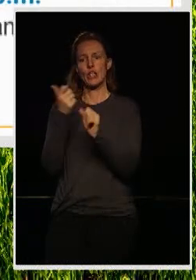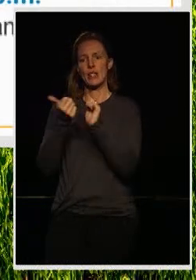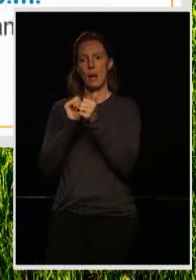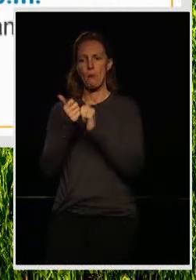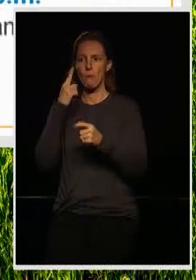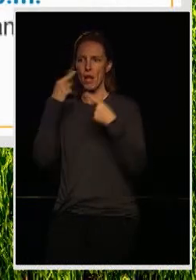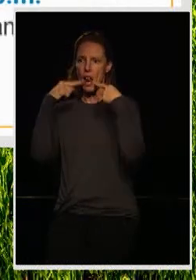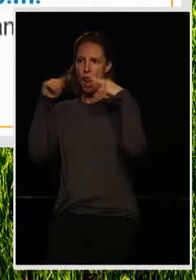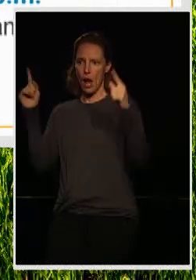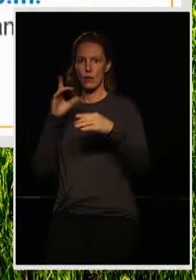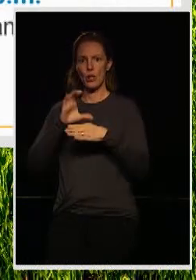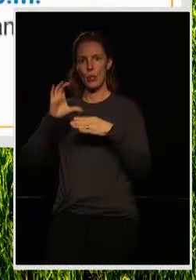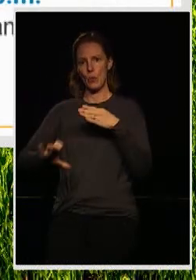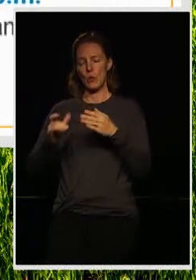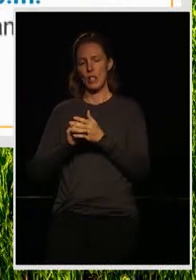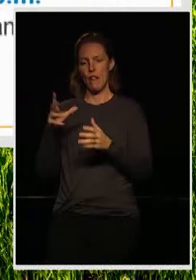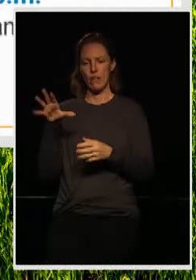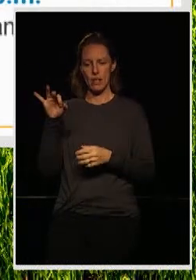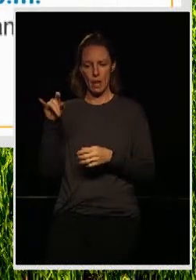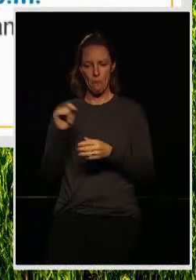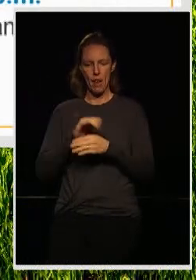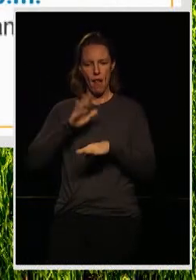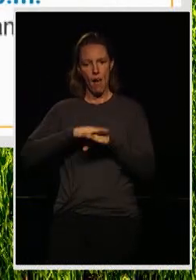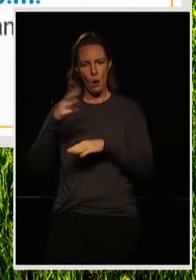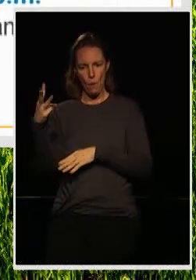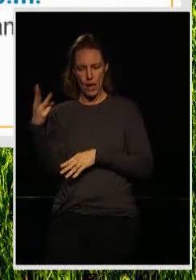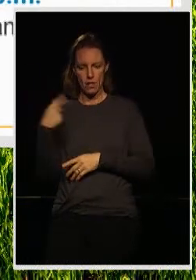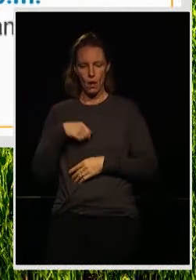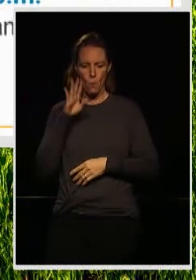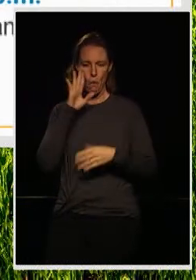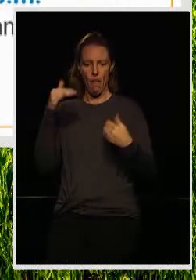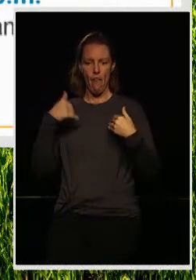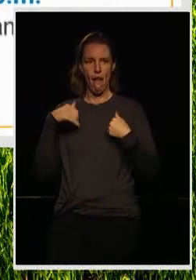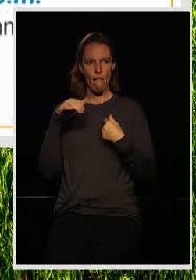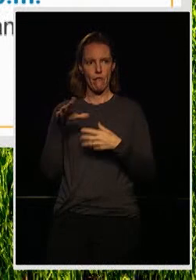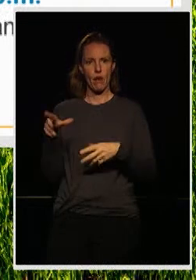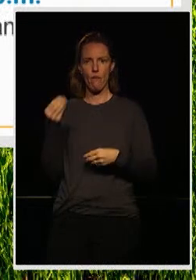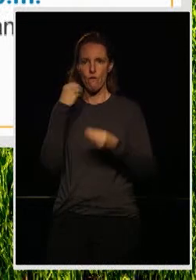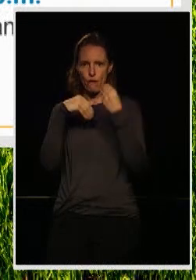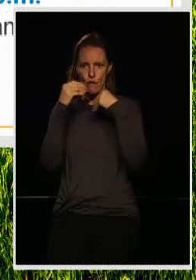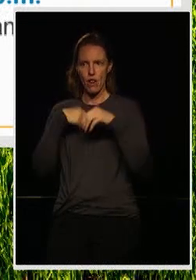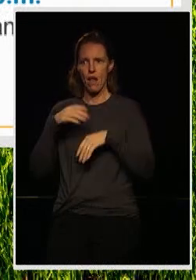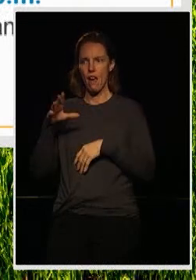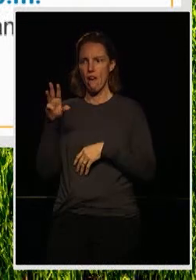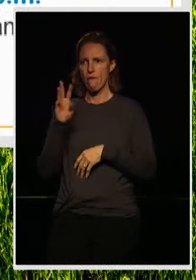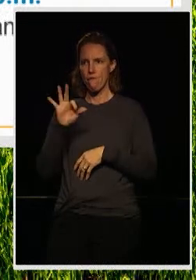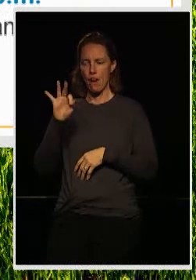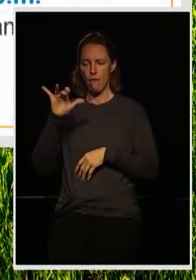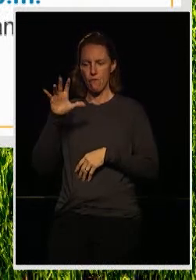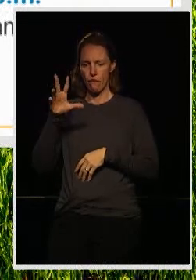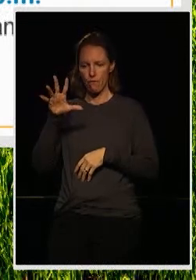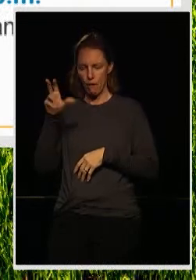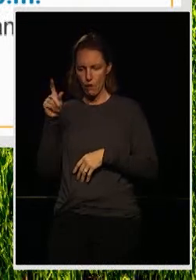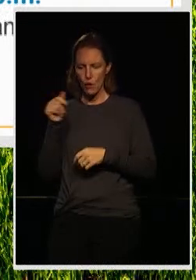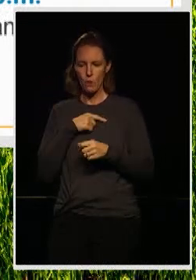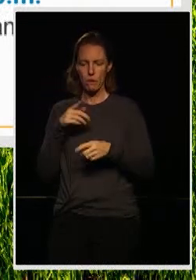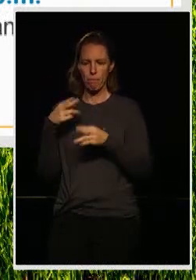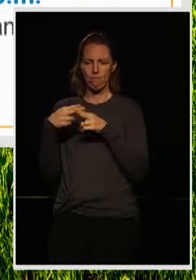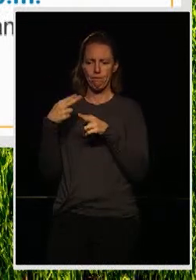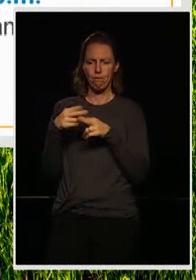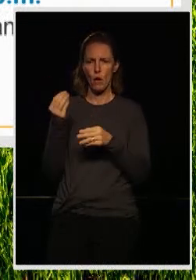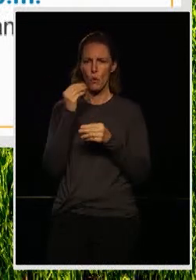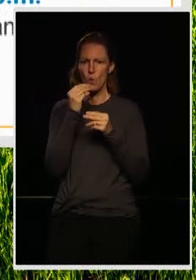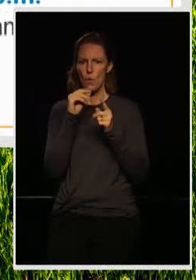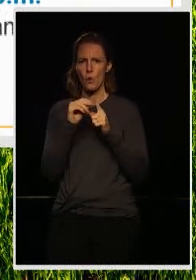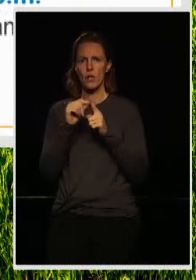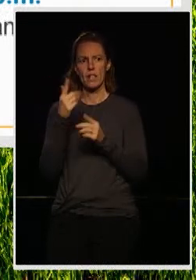the conclusion of the summit on Wednesday. We'll have a reception at 5:30, followed by a brief ceremony with words from elected officials and some of